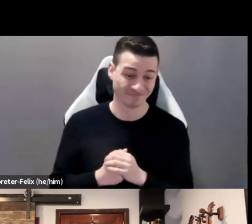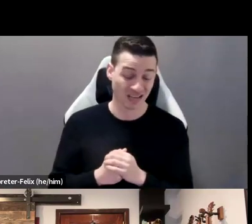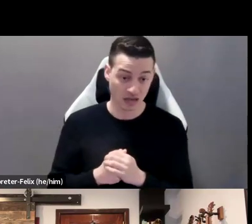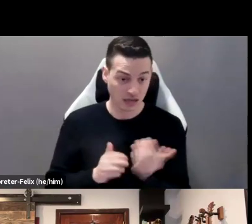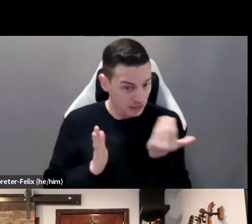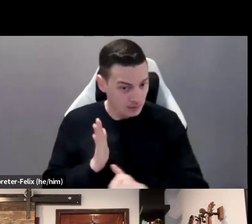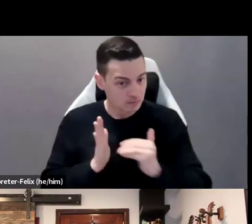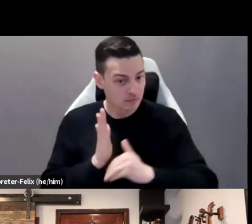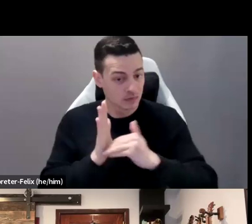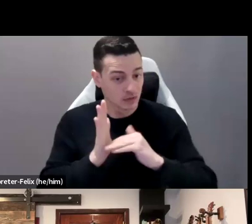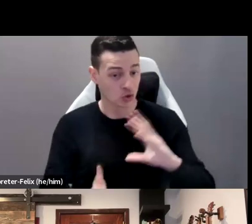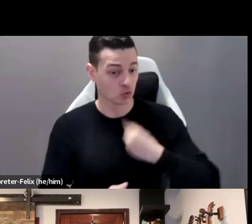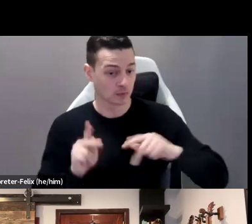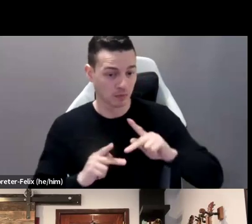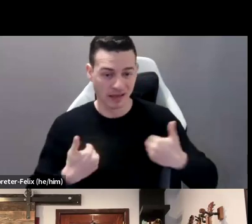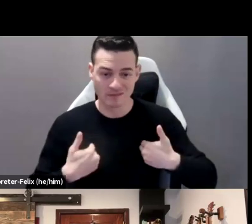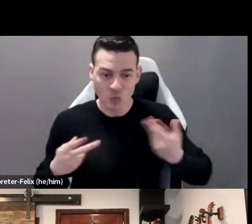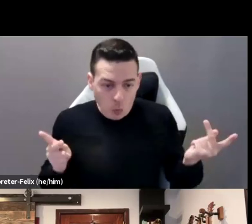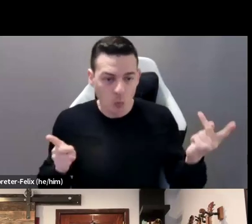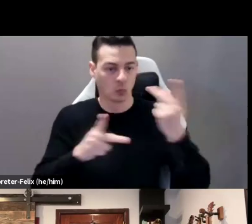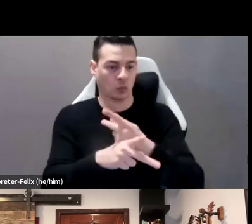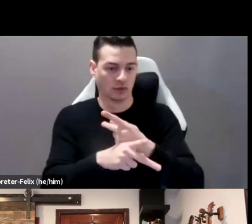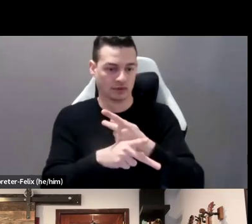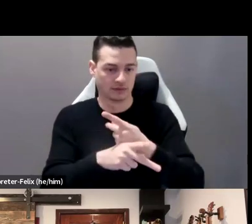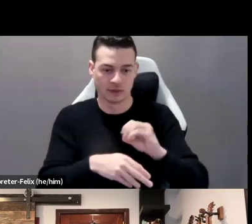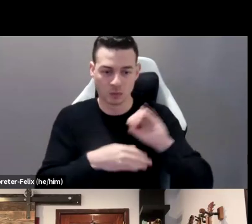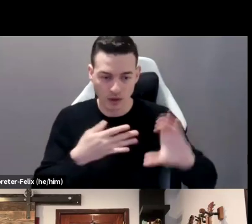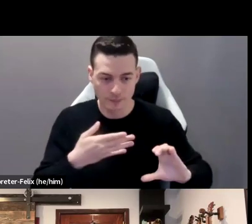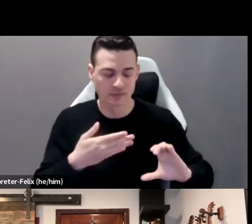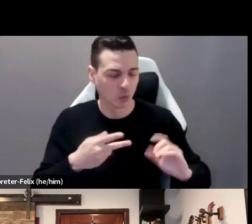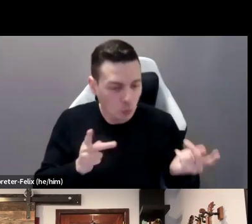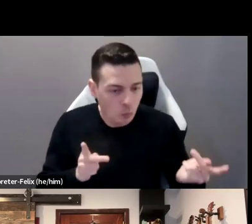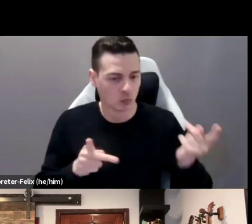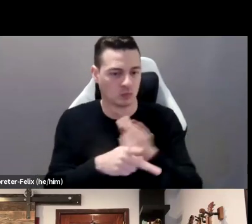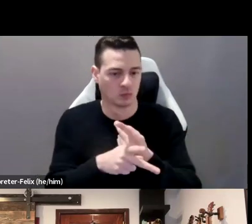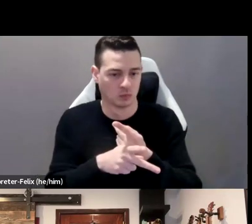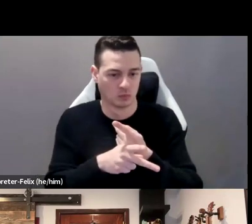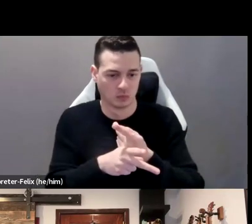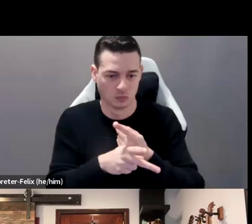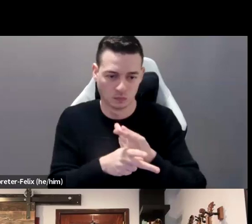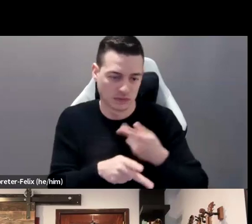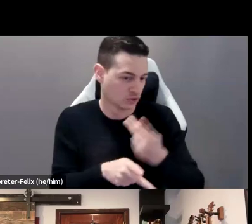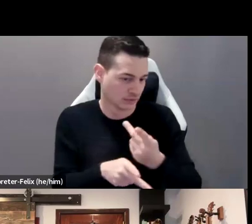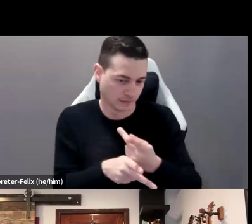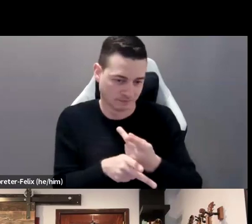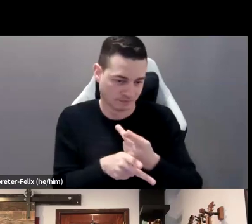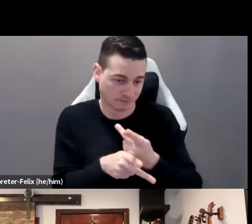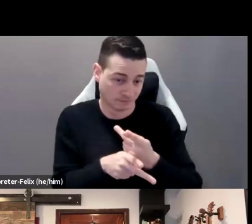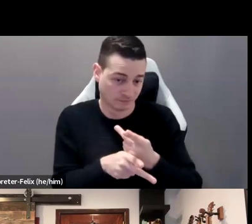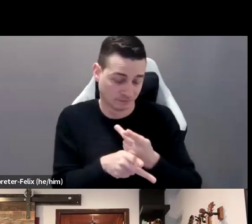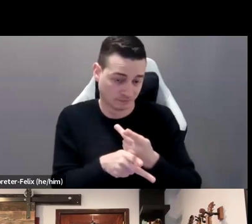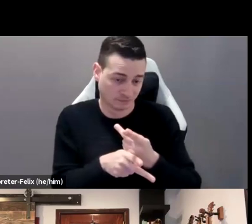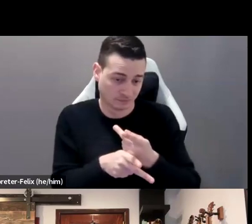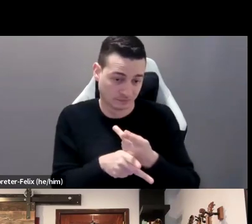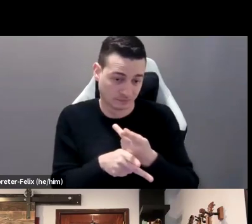worst medical outcomes. Adding the intersectionality of of gender,